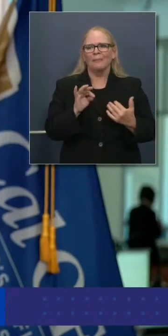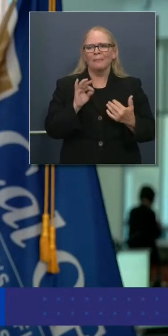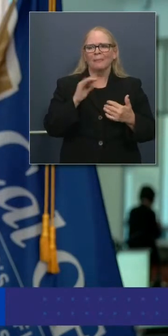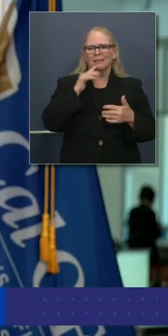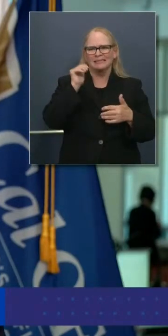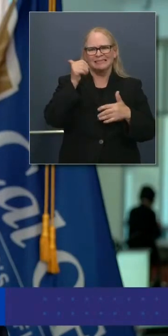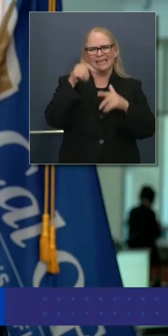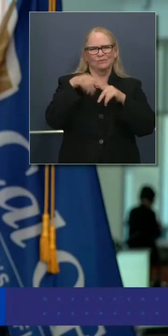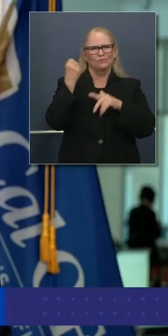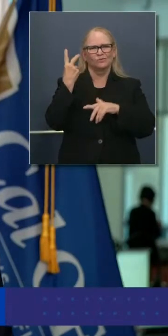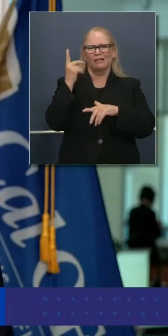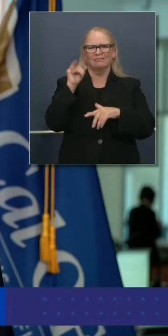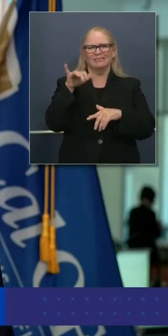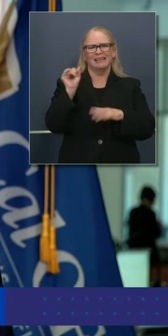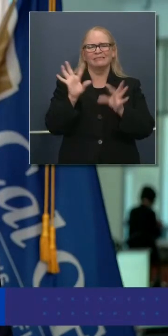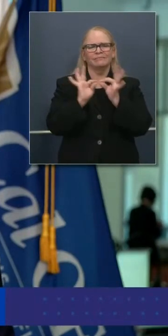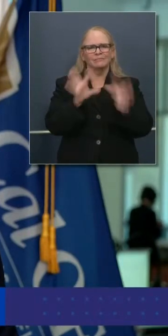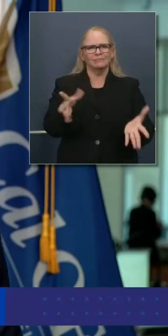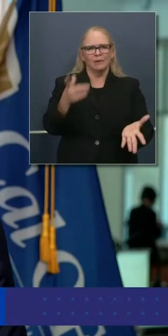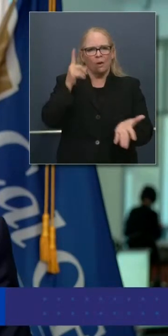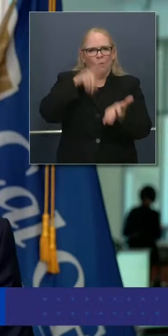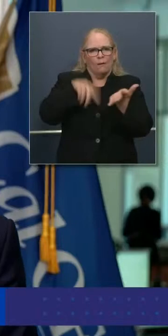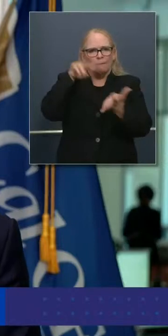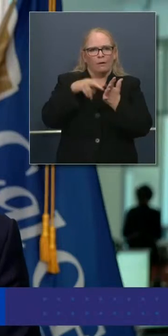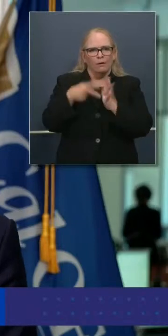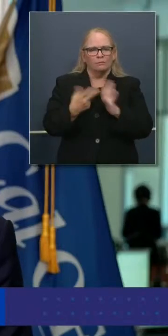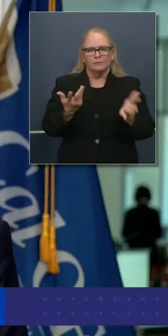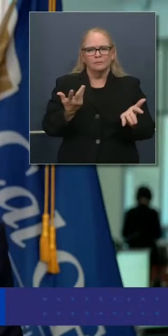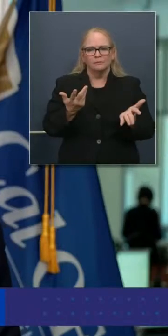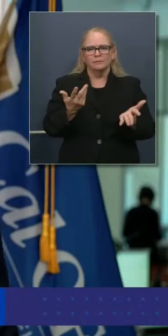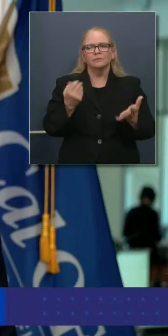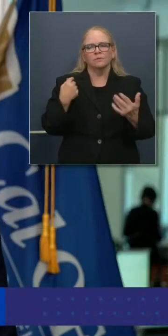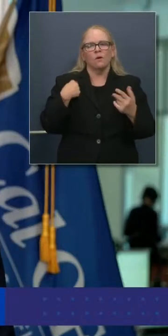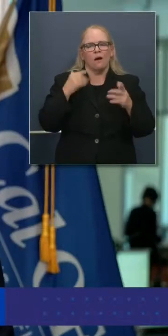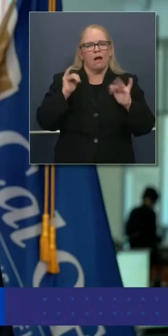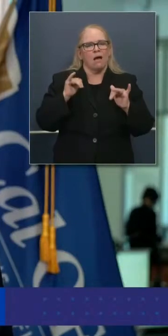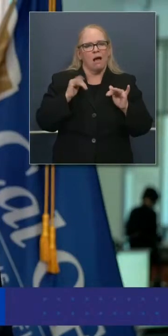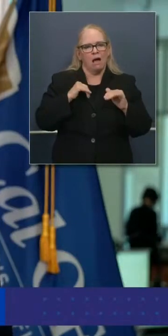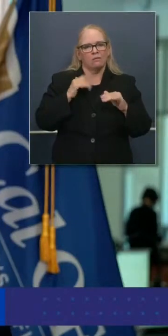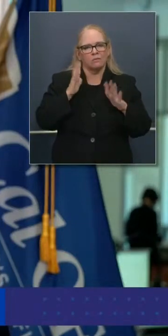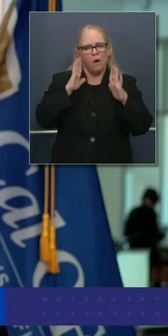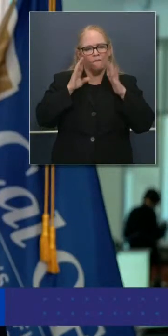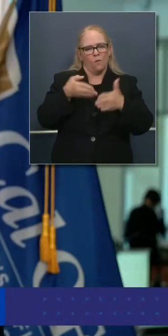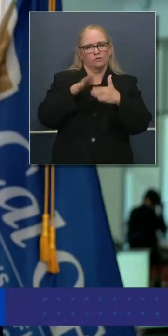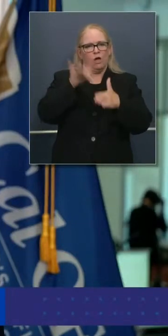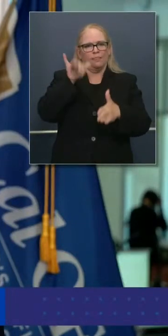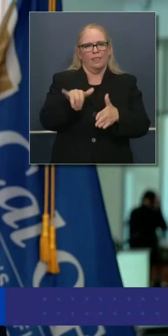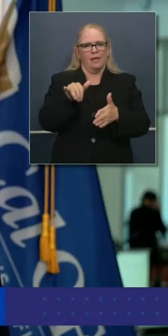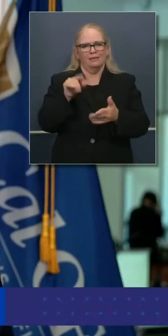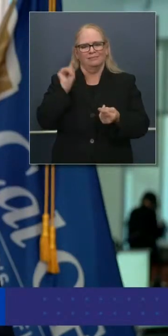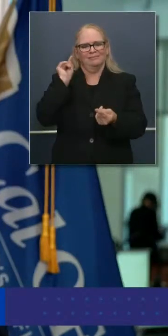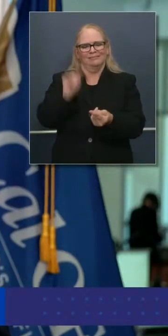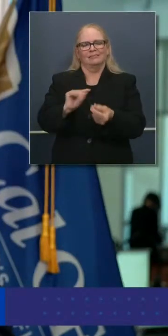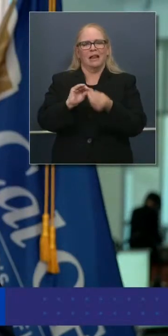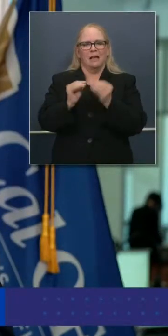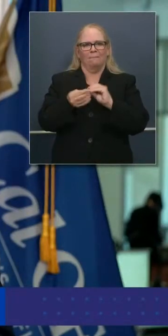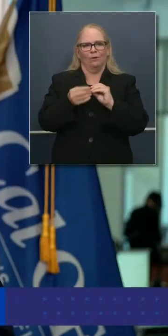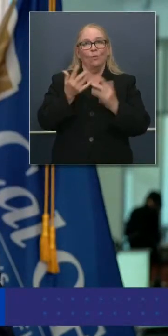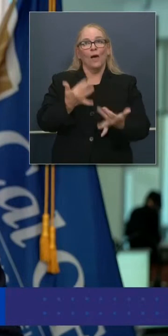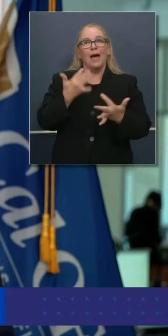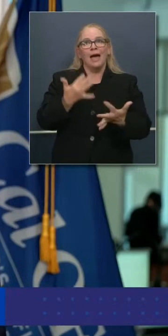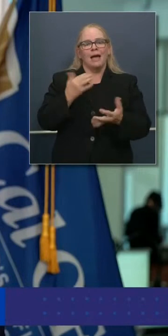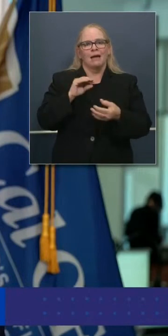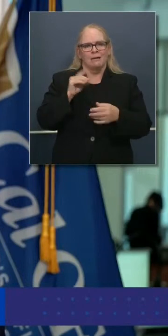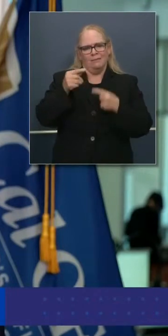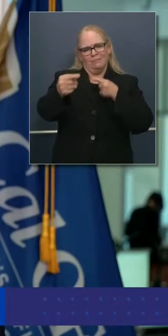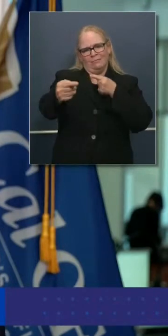later. And so foundationally, our efforts are focused on that, not just the total number of tests, equity as it relates